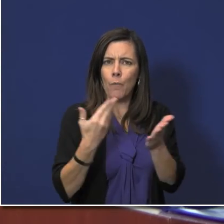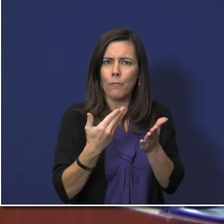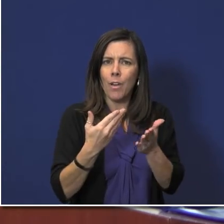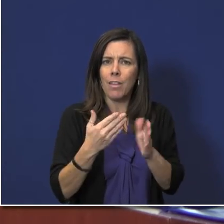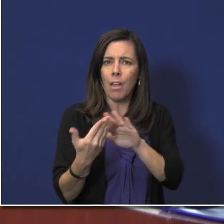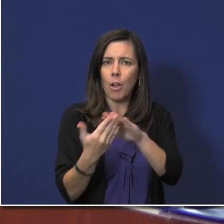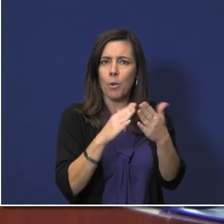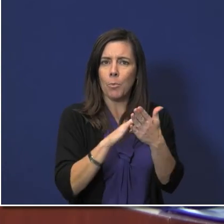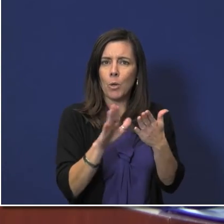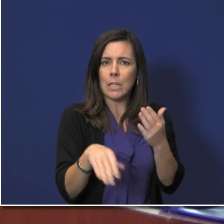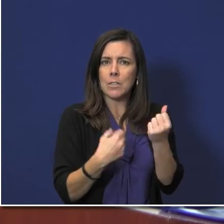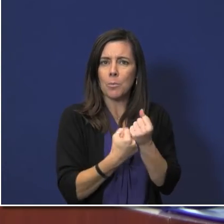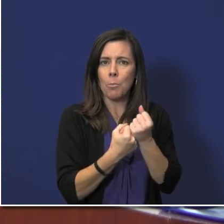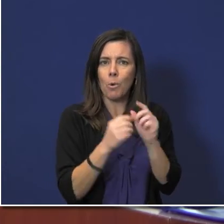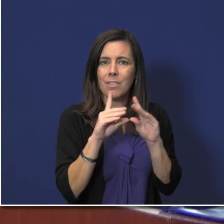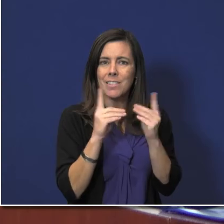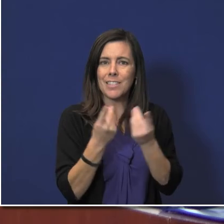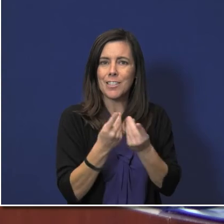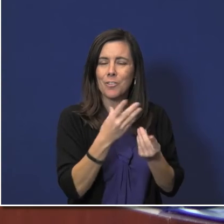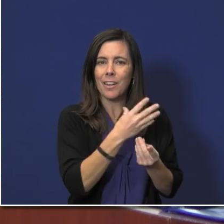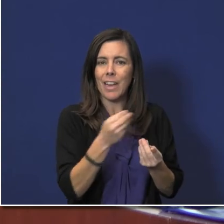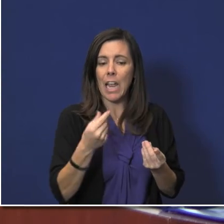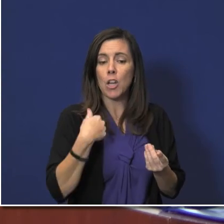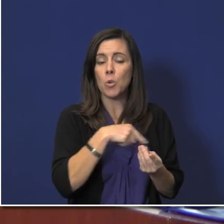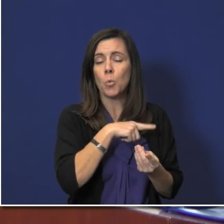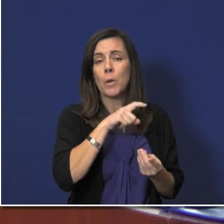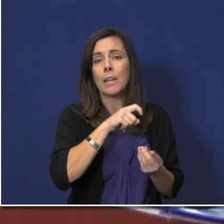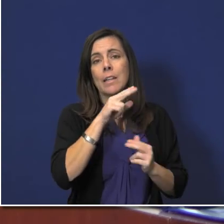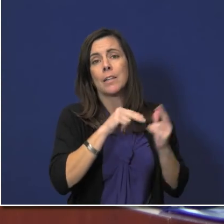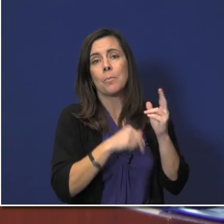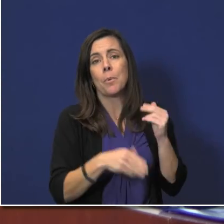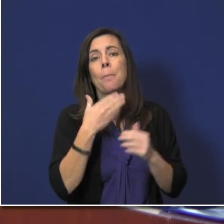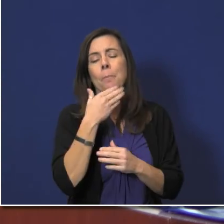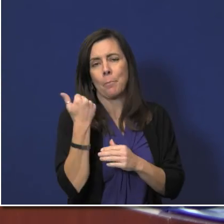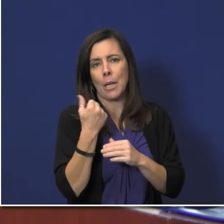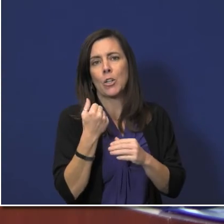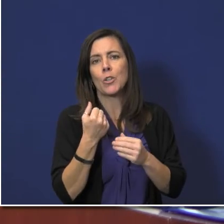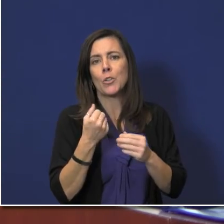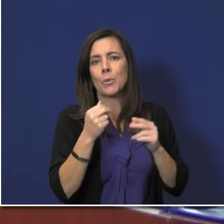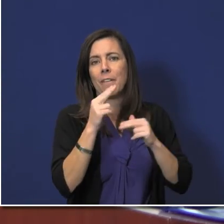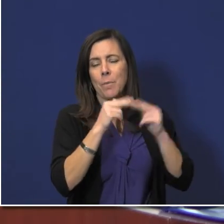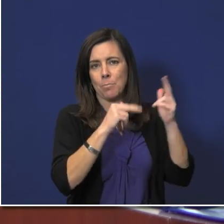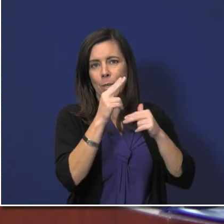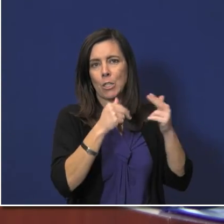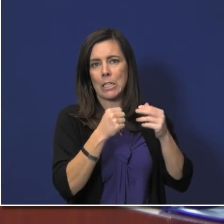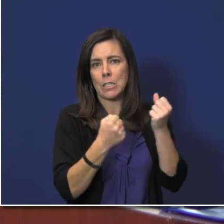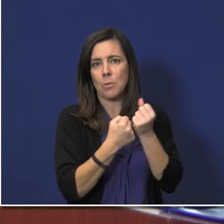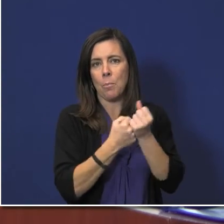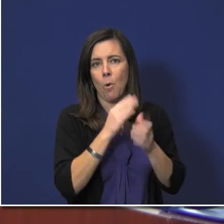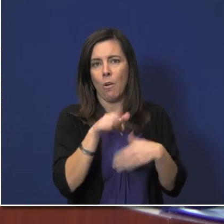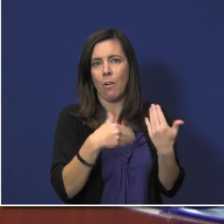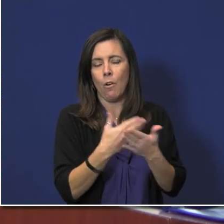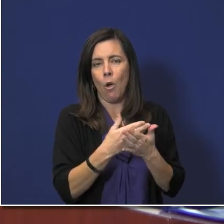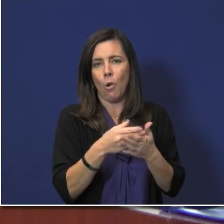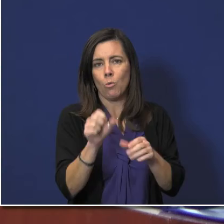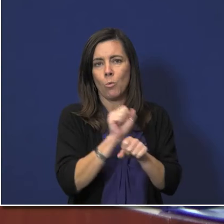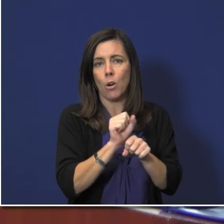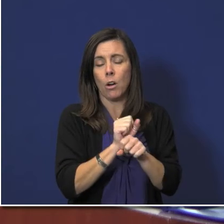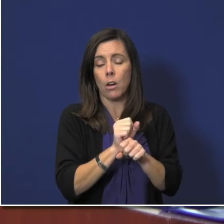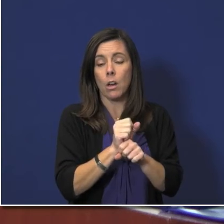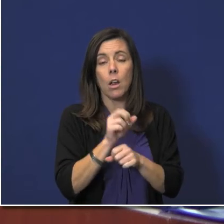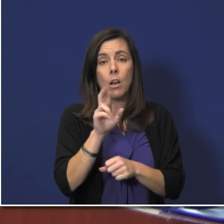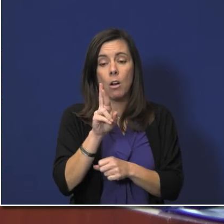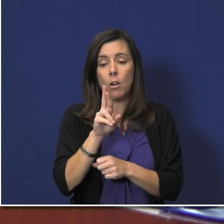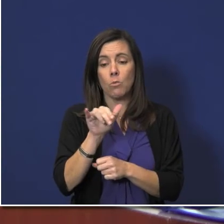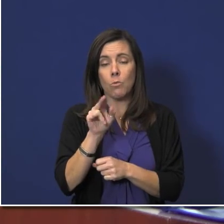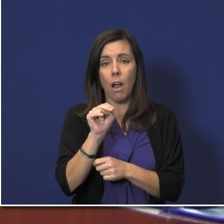educational efforts, but also they know that we need to invest in facilities to support those. I agree with what Mr. Ryan said, that we trust